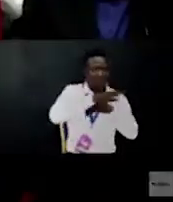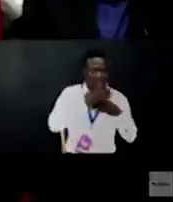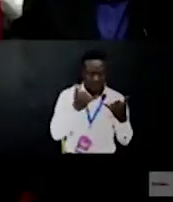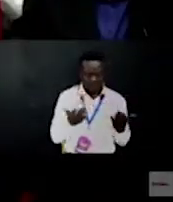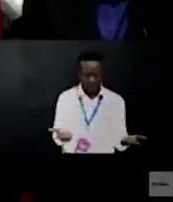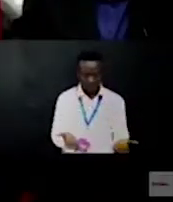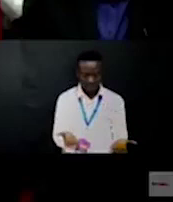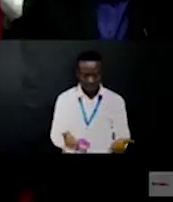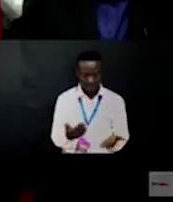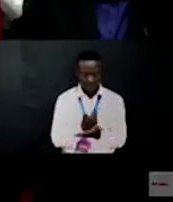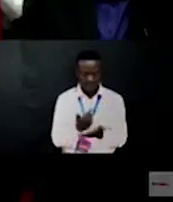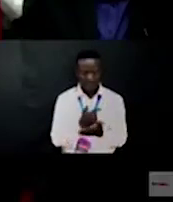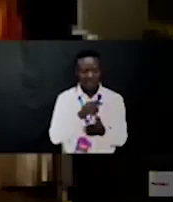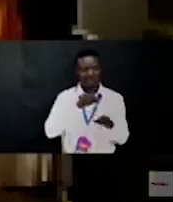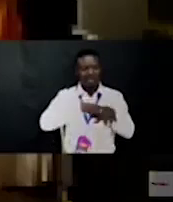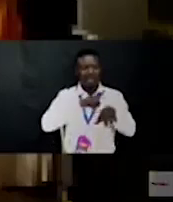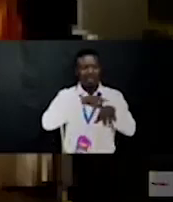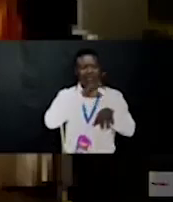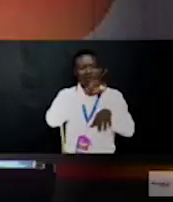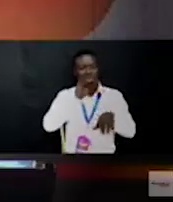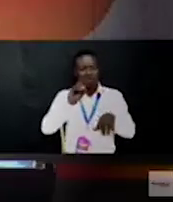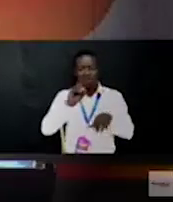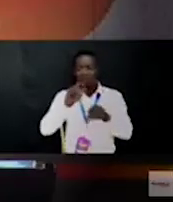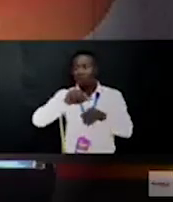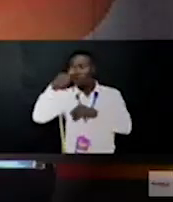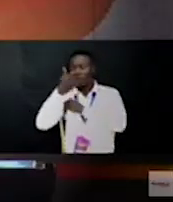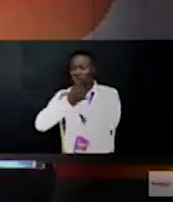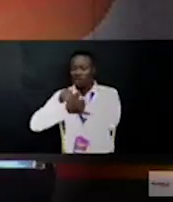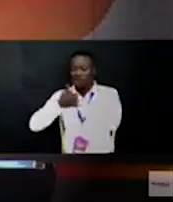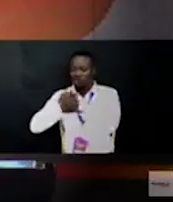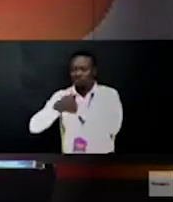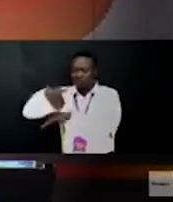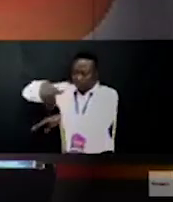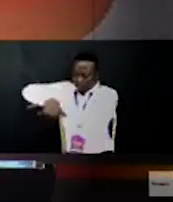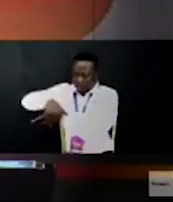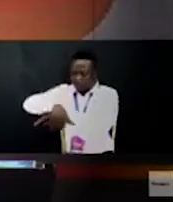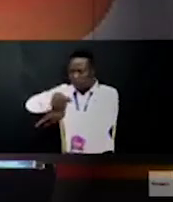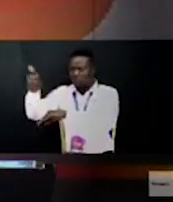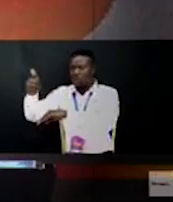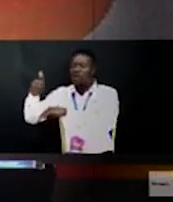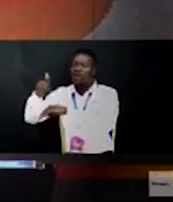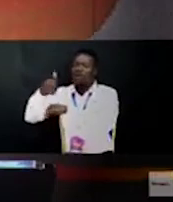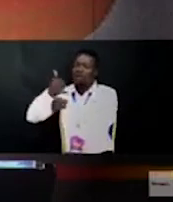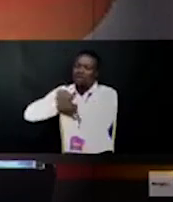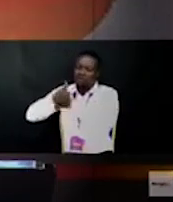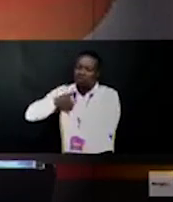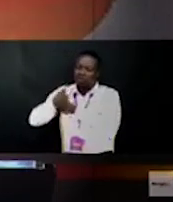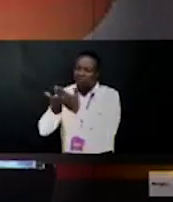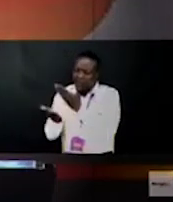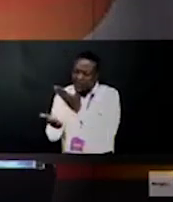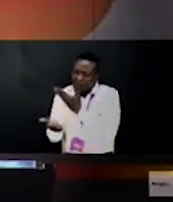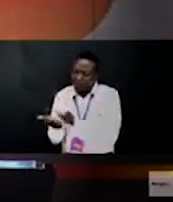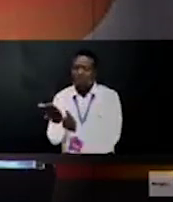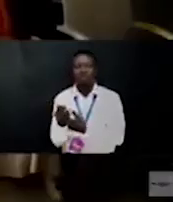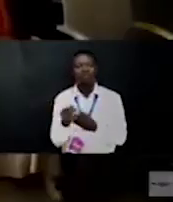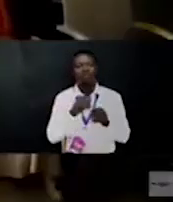here. If you go to other places, it is midnight, early morning. It is night. Therefore, all